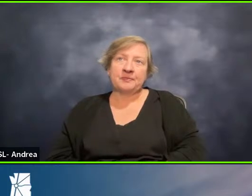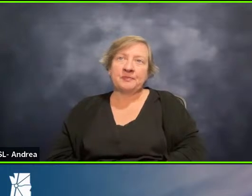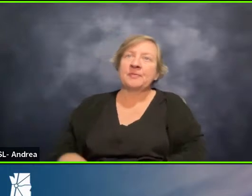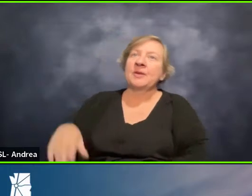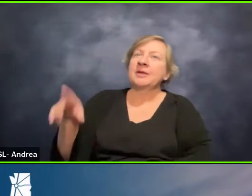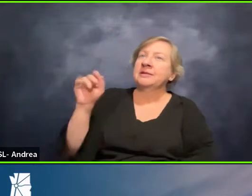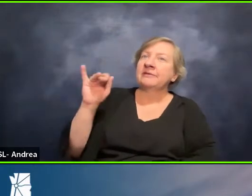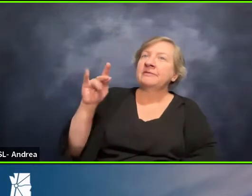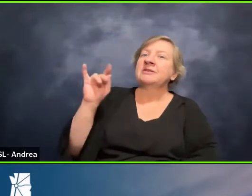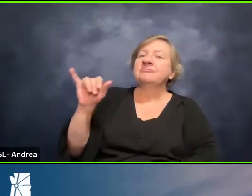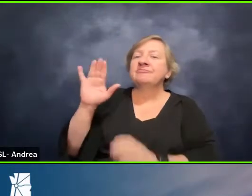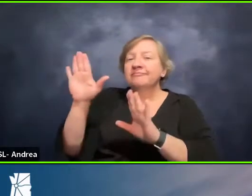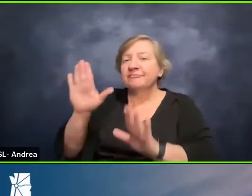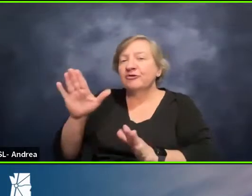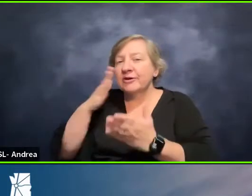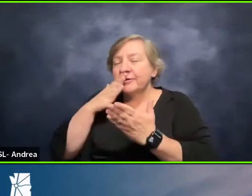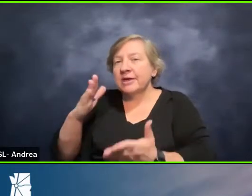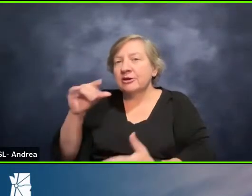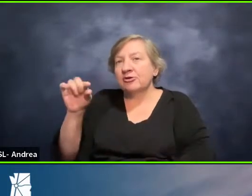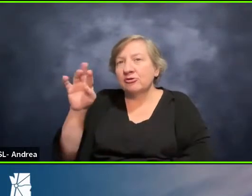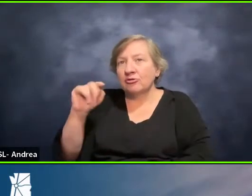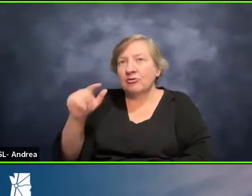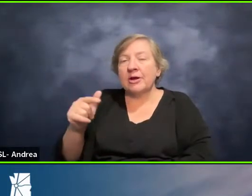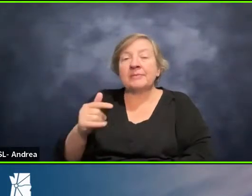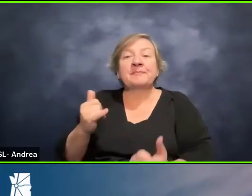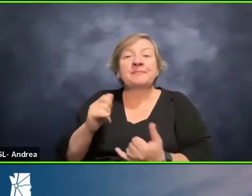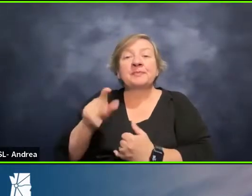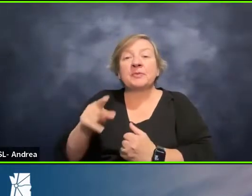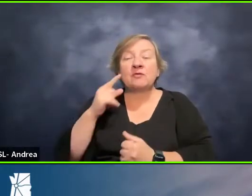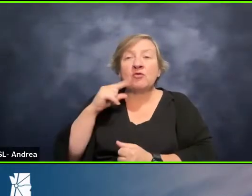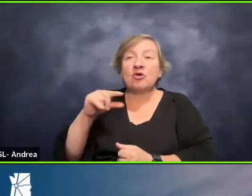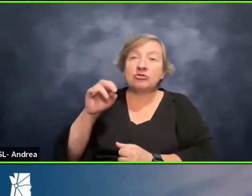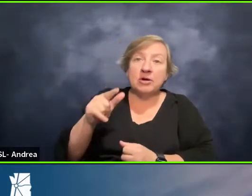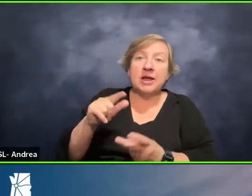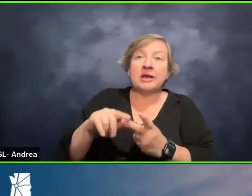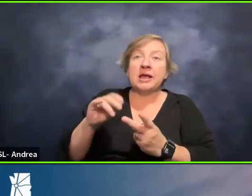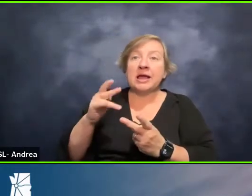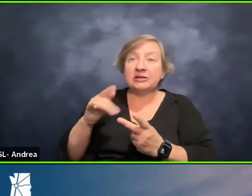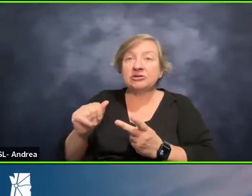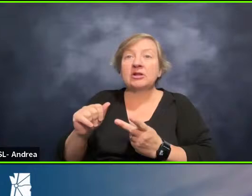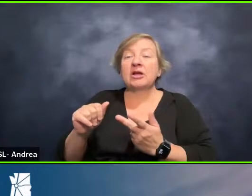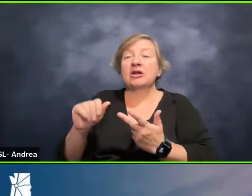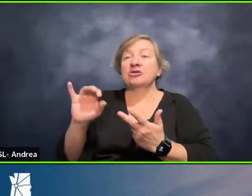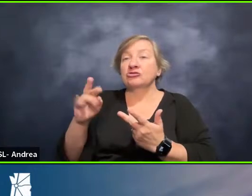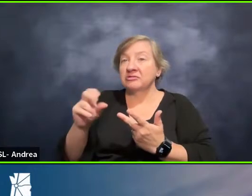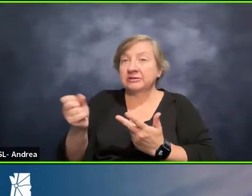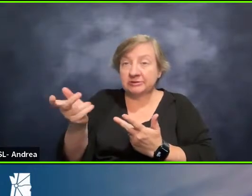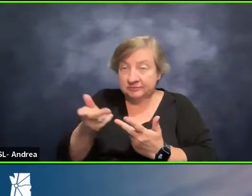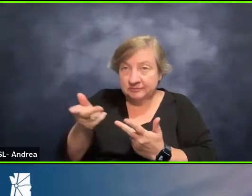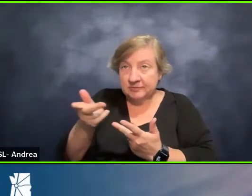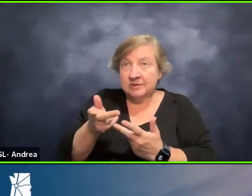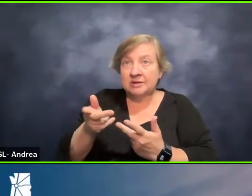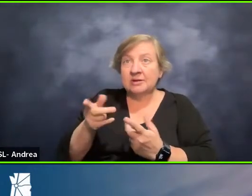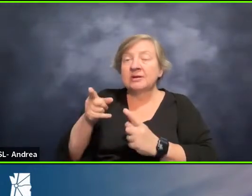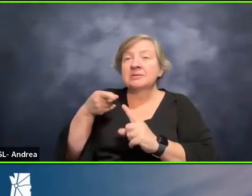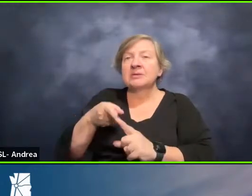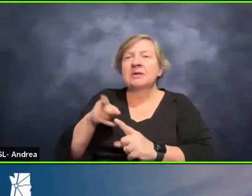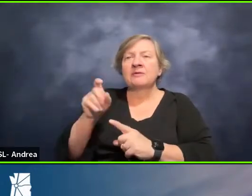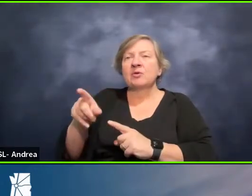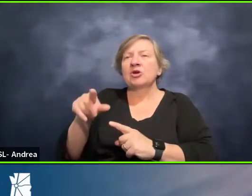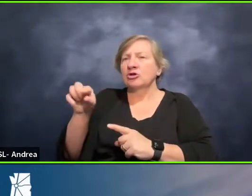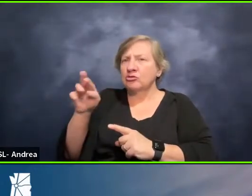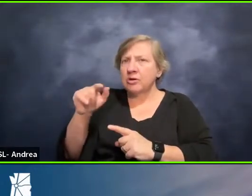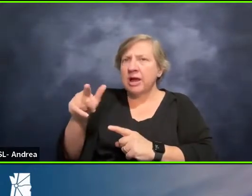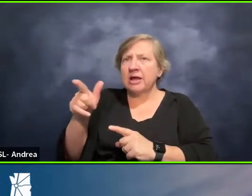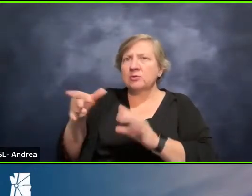This is a question for Greg and Angela and Chris again. Specific question is, Greg, you indicated that